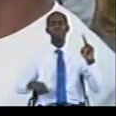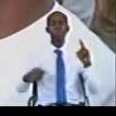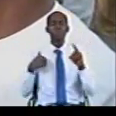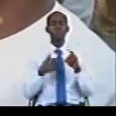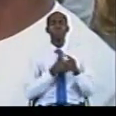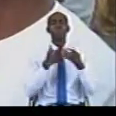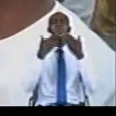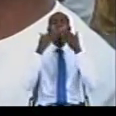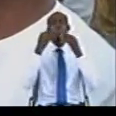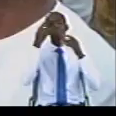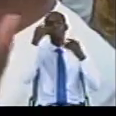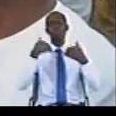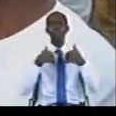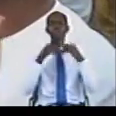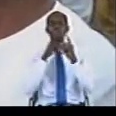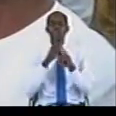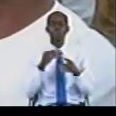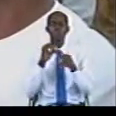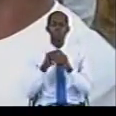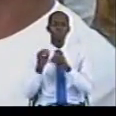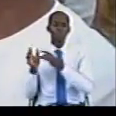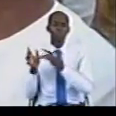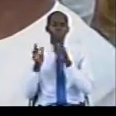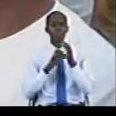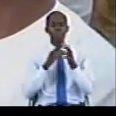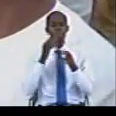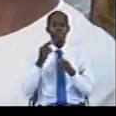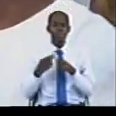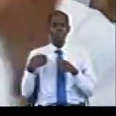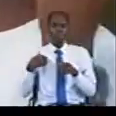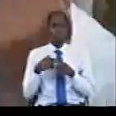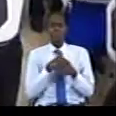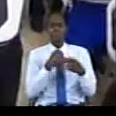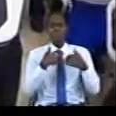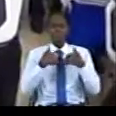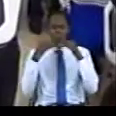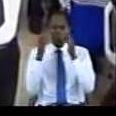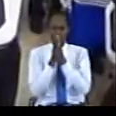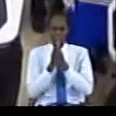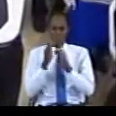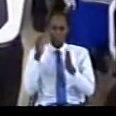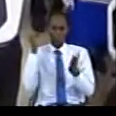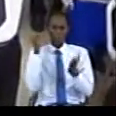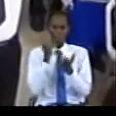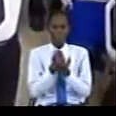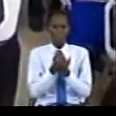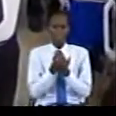you have answered. In Jesus' name we pray.